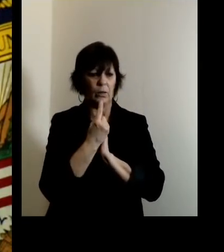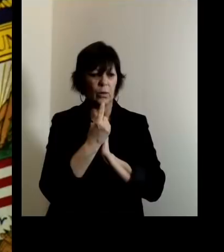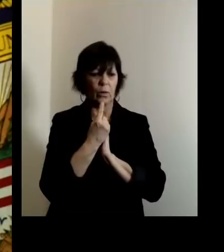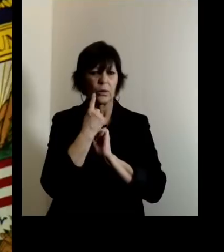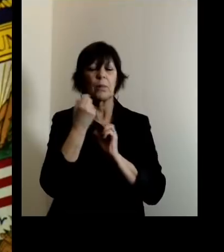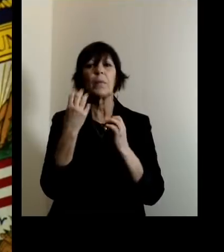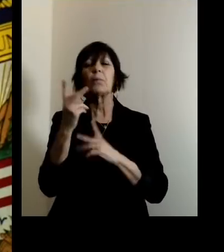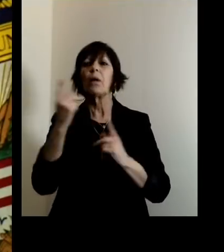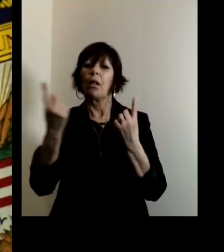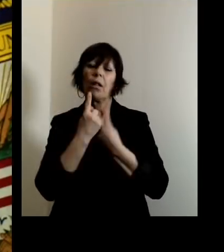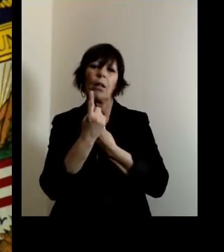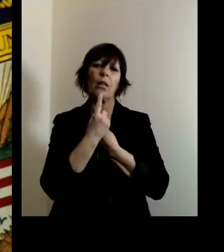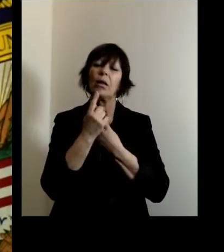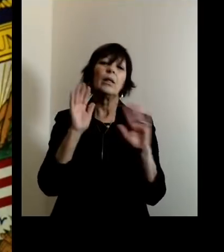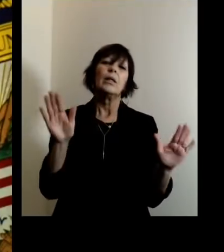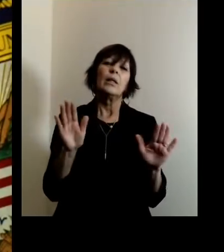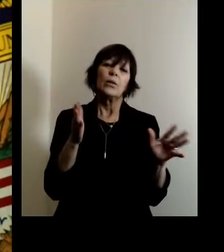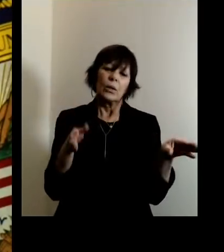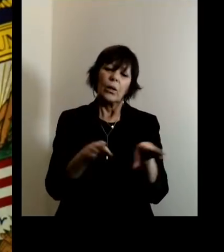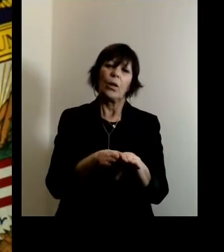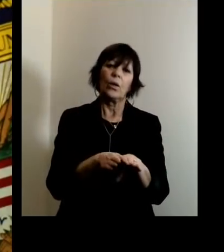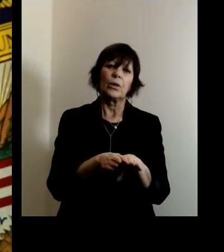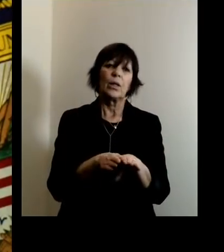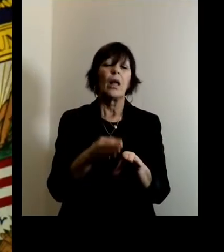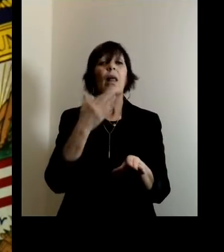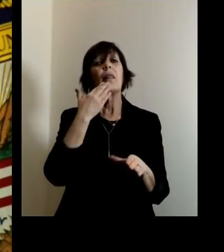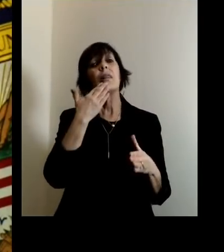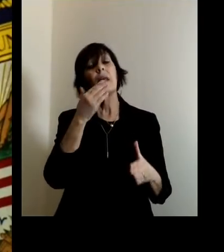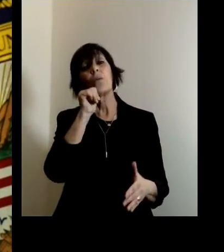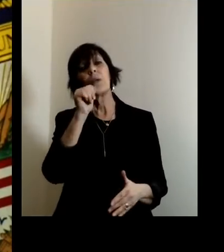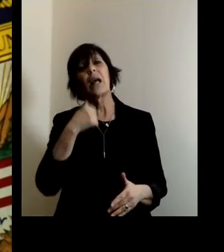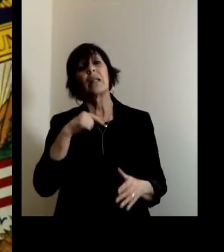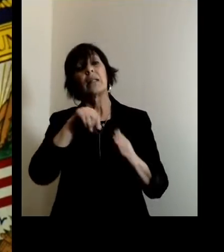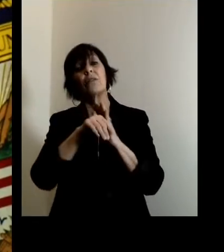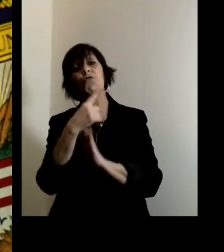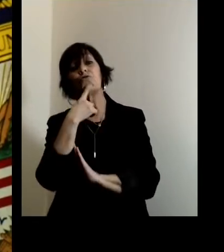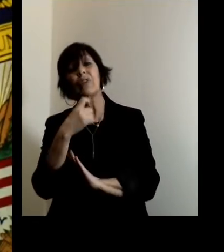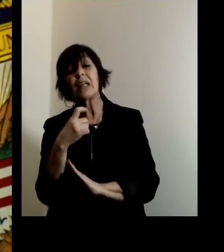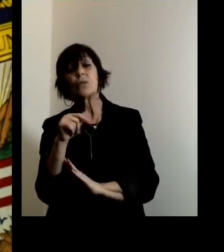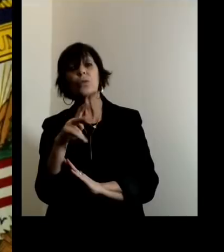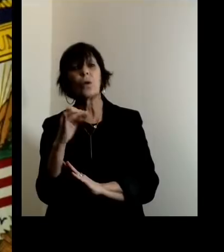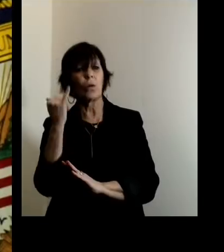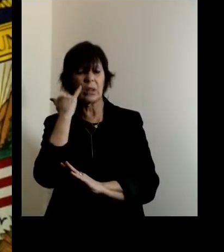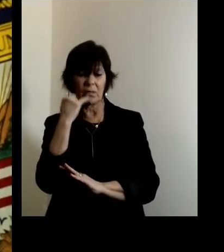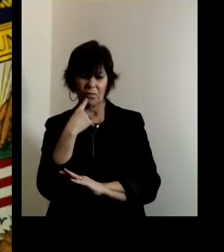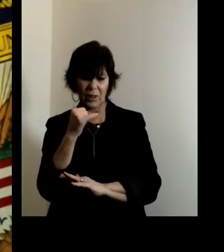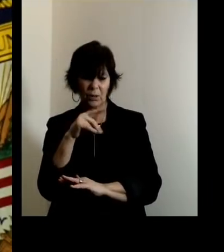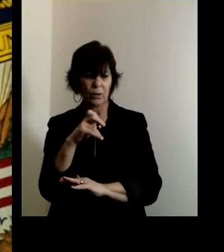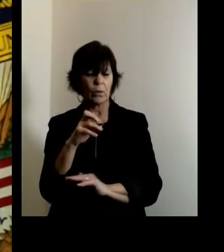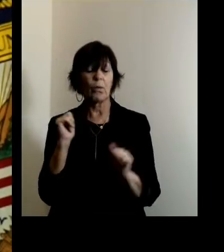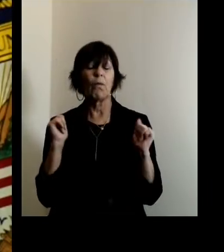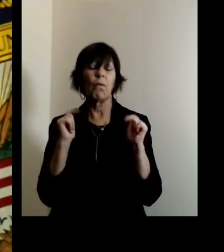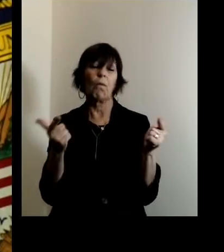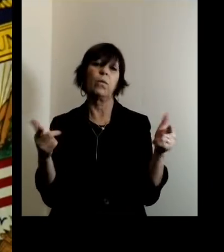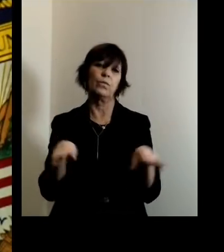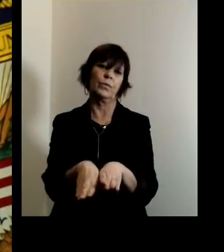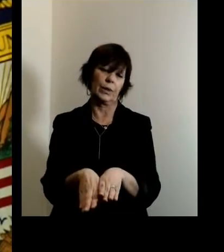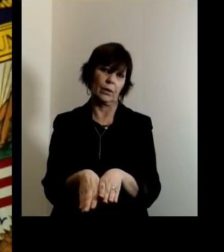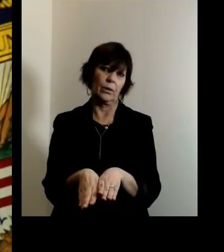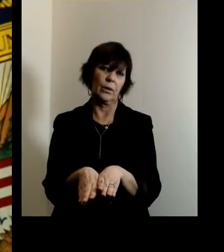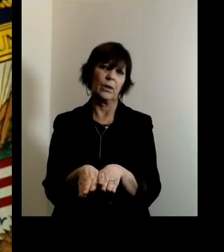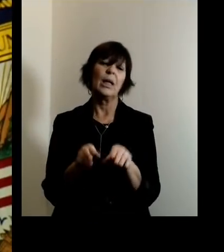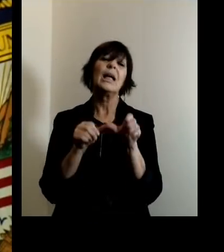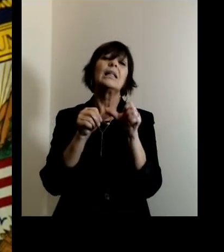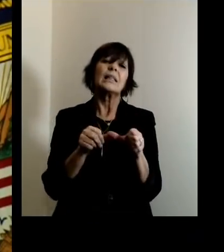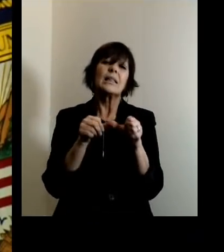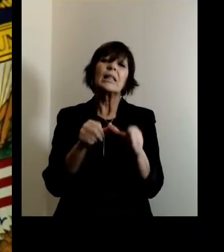and I think we should all be grateful we haven't, we should be thankful for that for this Thanksgiving, because it would have been a complete, pretty much shutdown for the whole region. So let's keep on